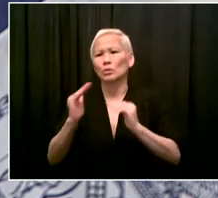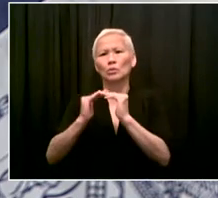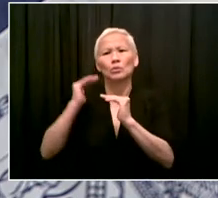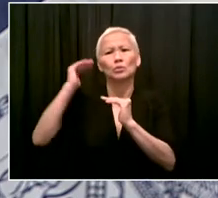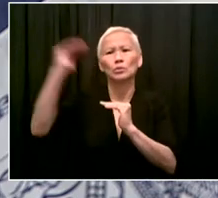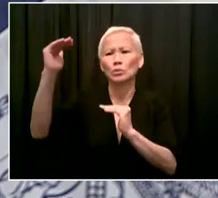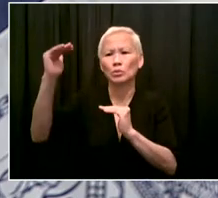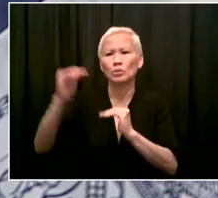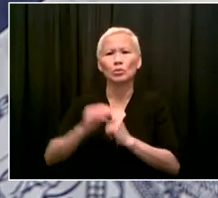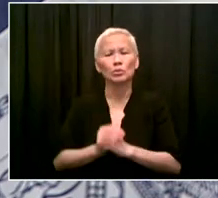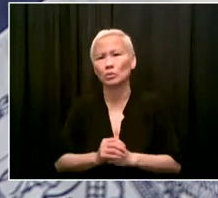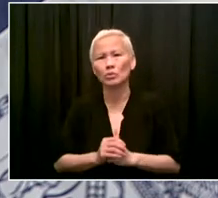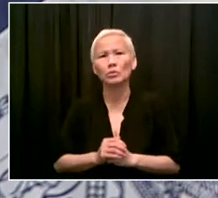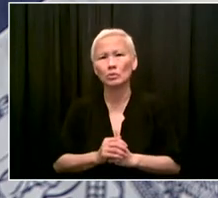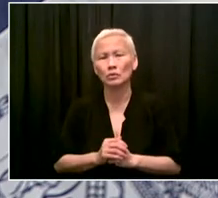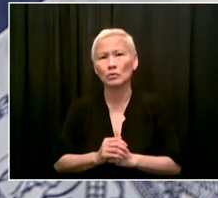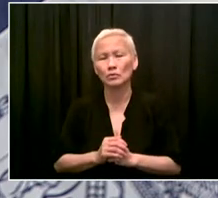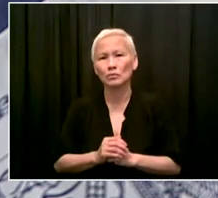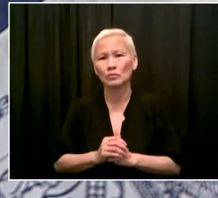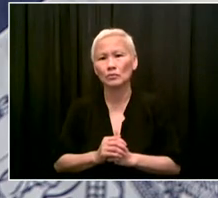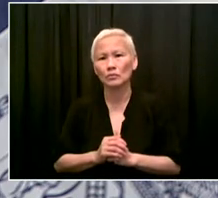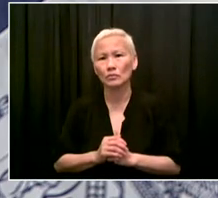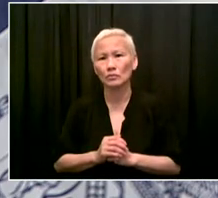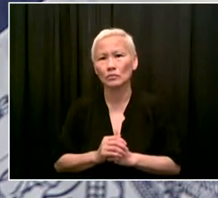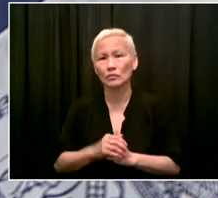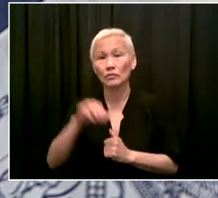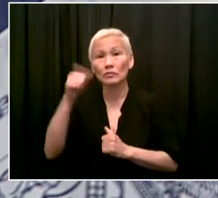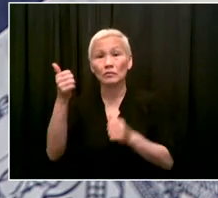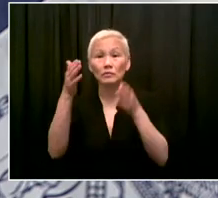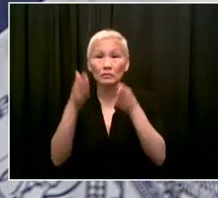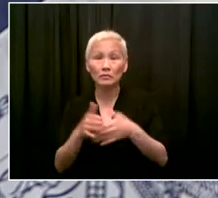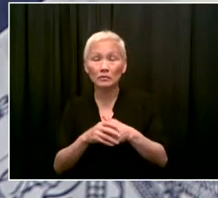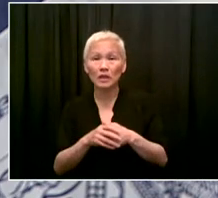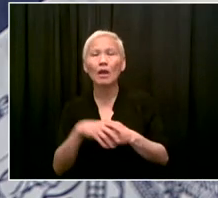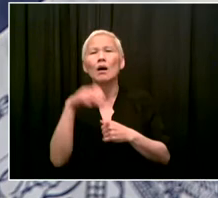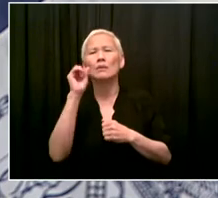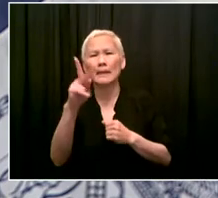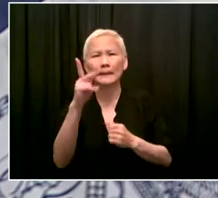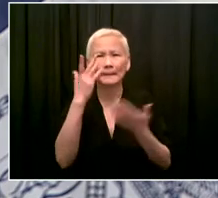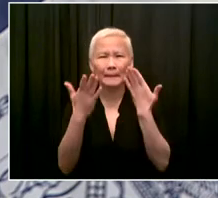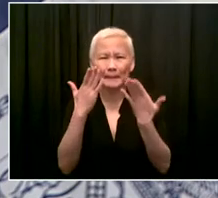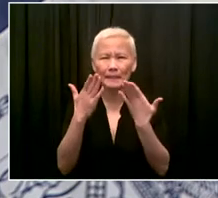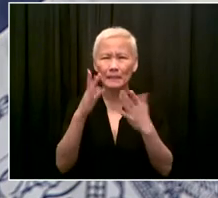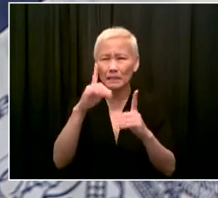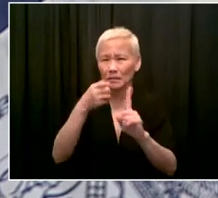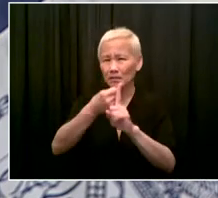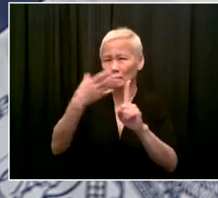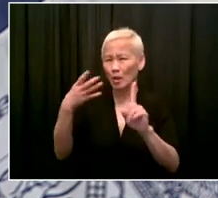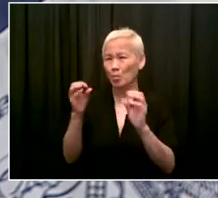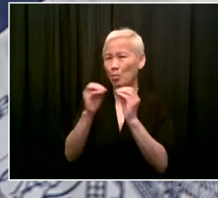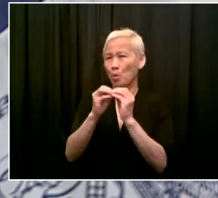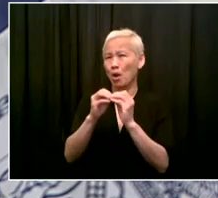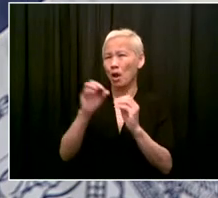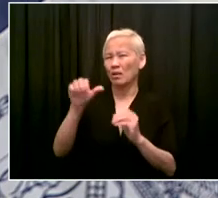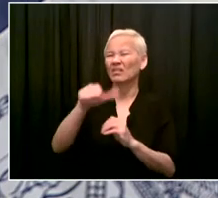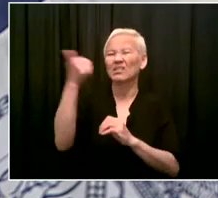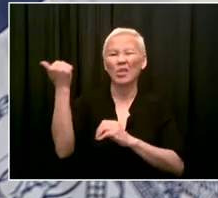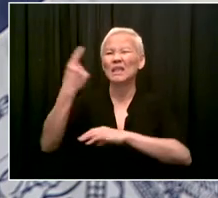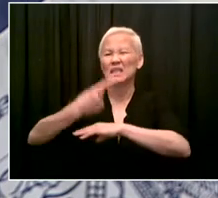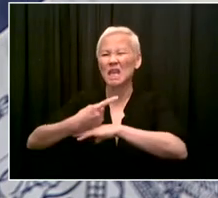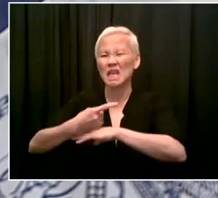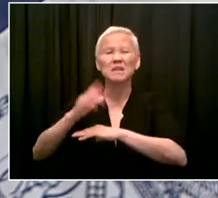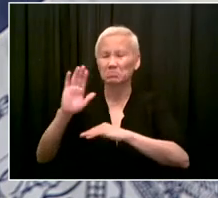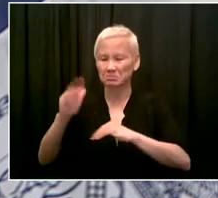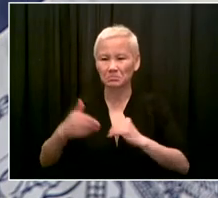Okay, we'll have to save this discussion for a later day, but it's interesting to hear your response. The New York